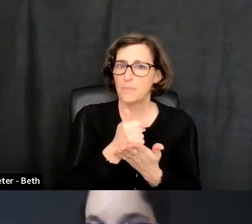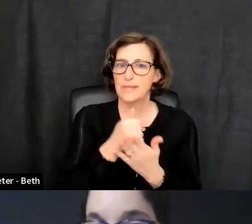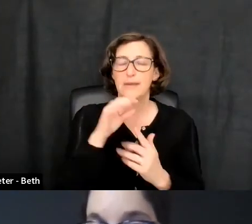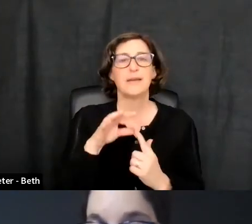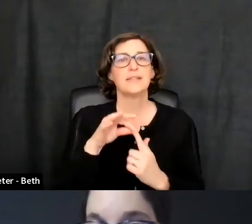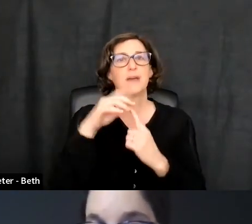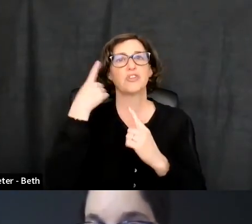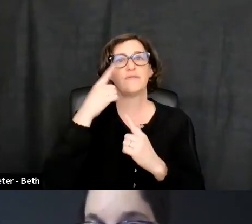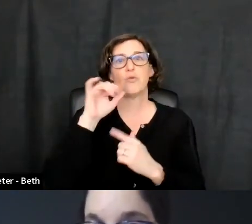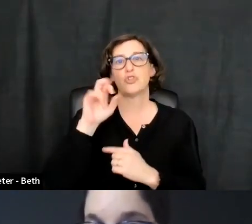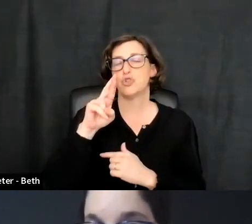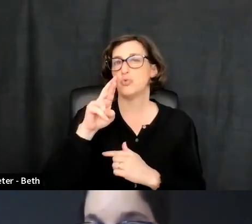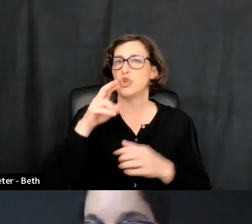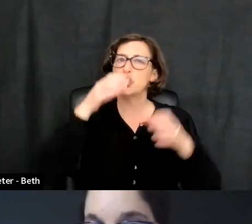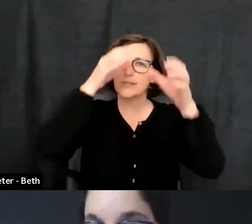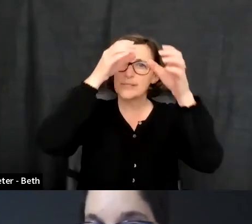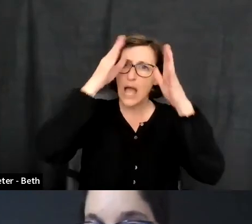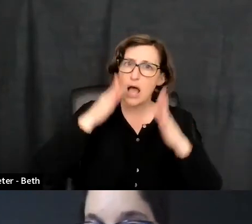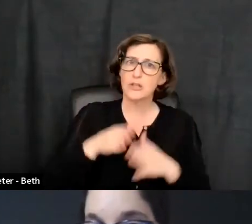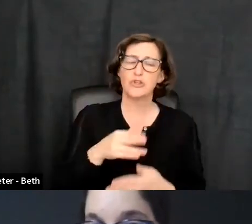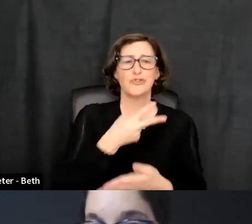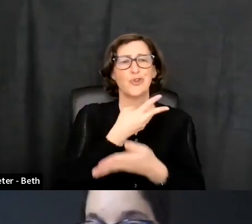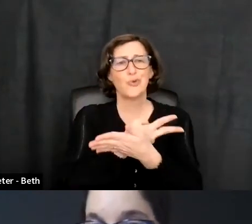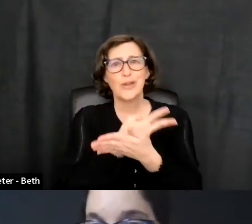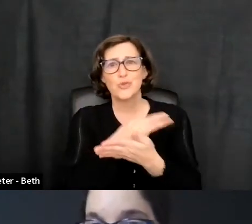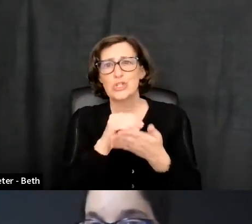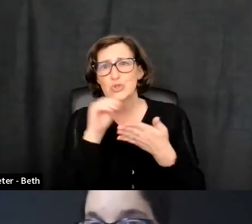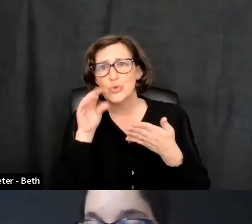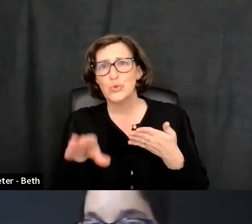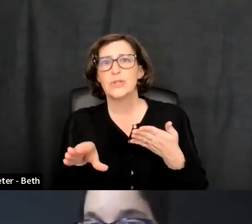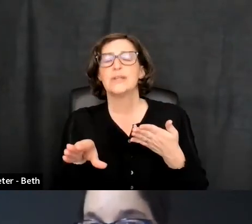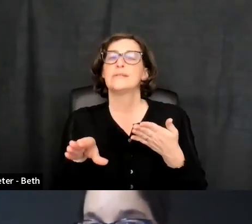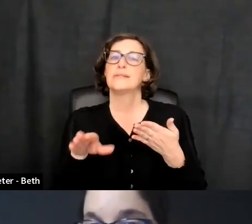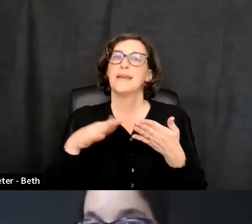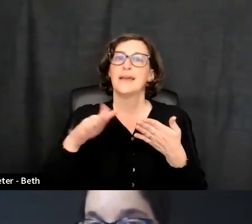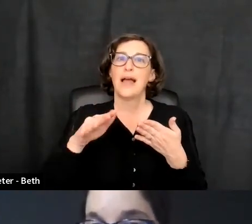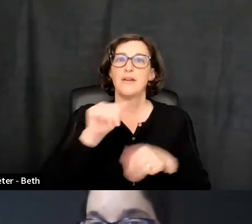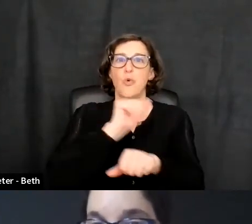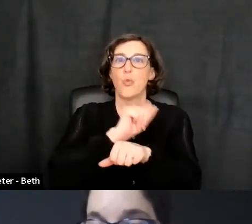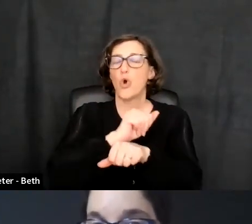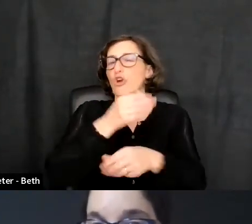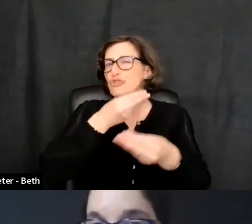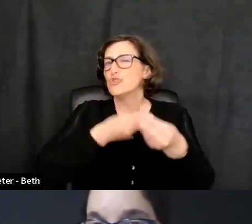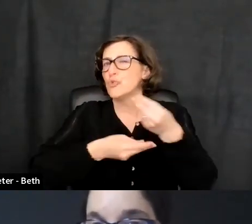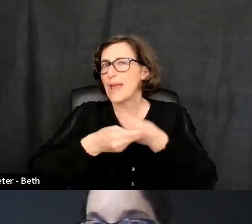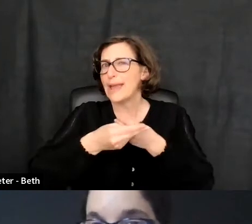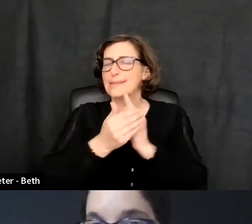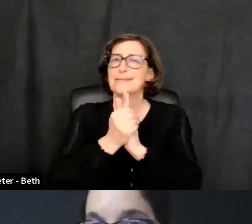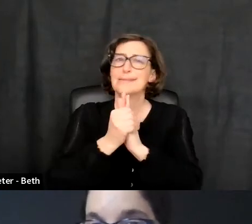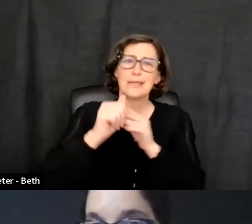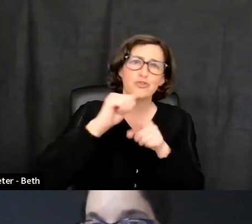for junior scholars, grad students, like, kind of work trades, like skill